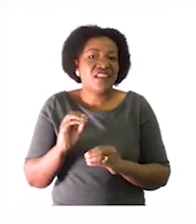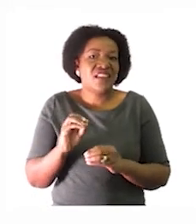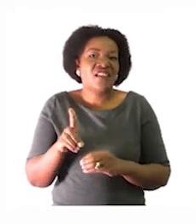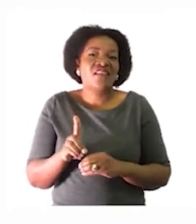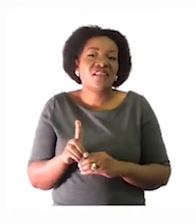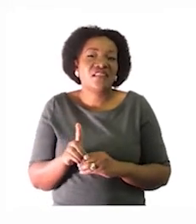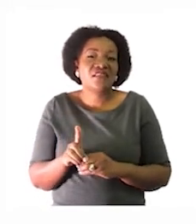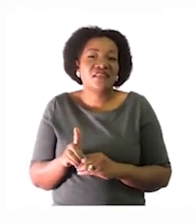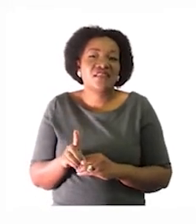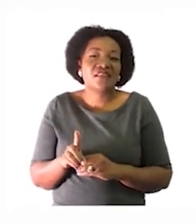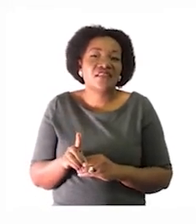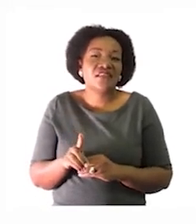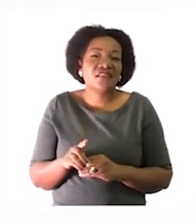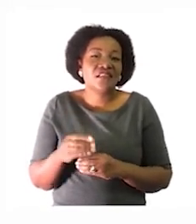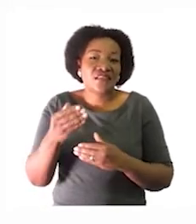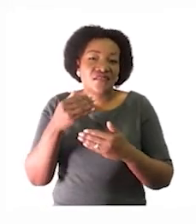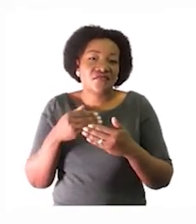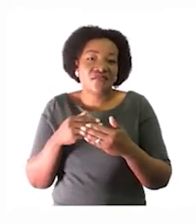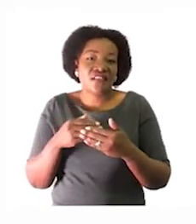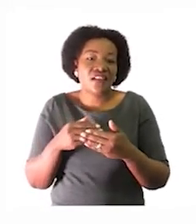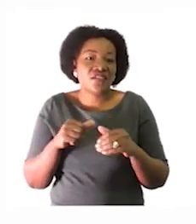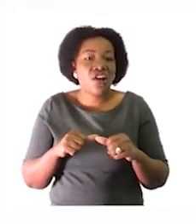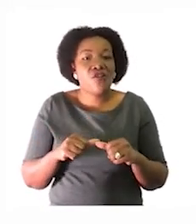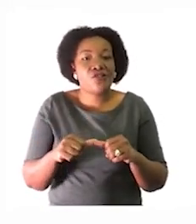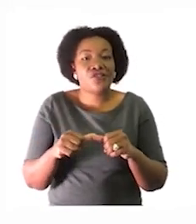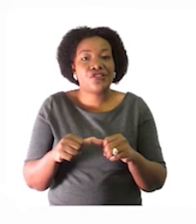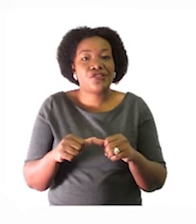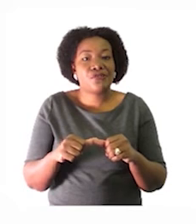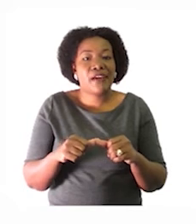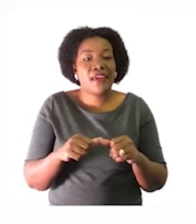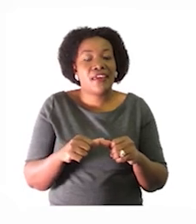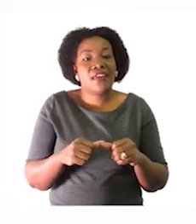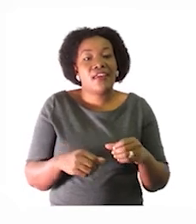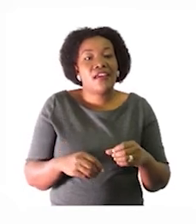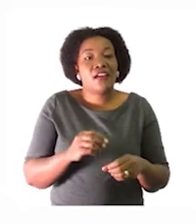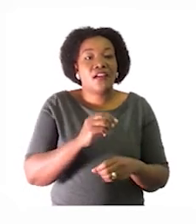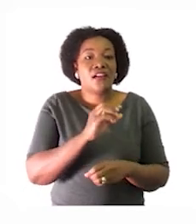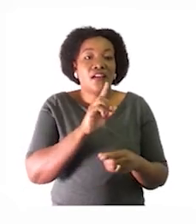Let's quickly look down below. Complete the number line by counting in tens.